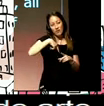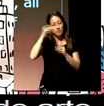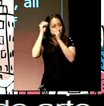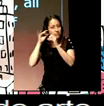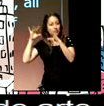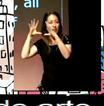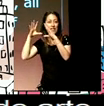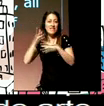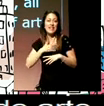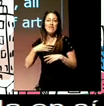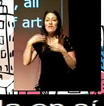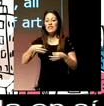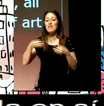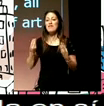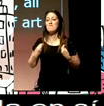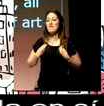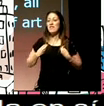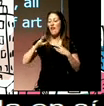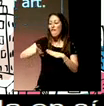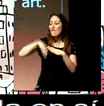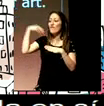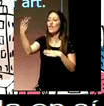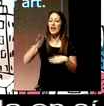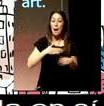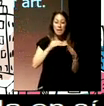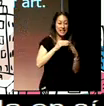Bachelard also talks about traveling and tourism